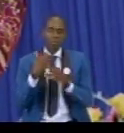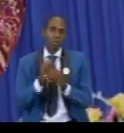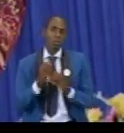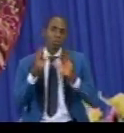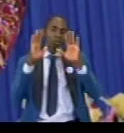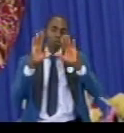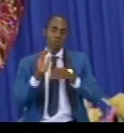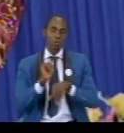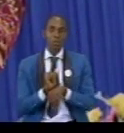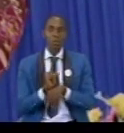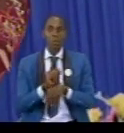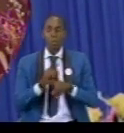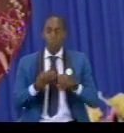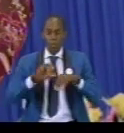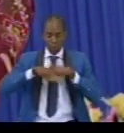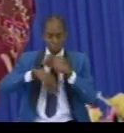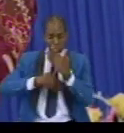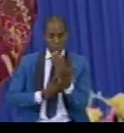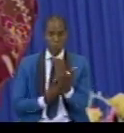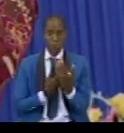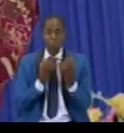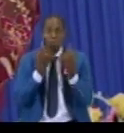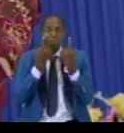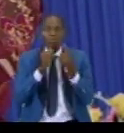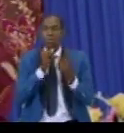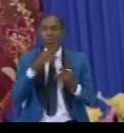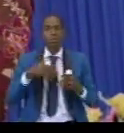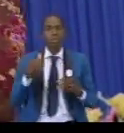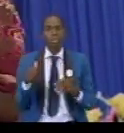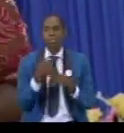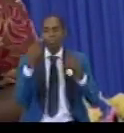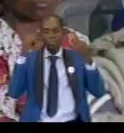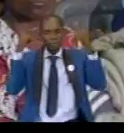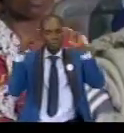feel any headache again. Praise the Lord.